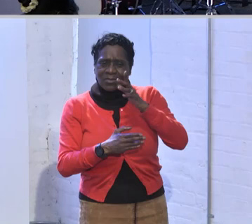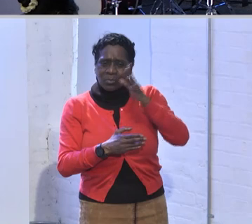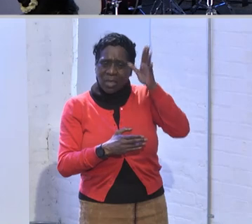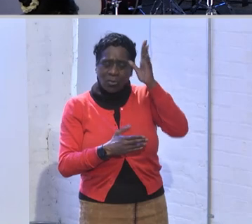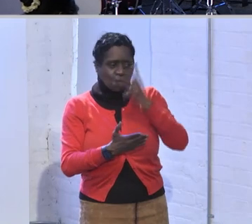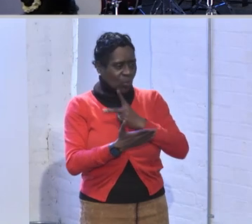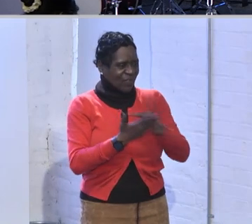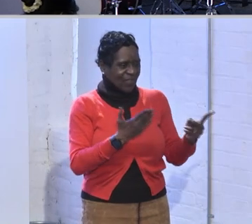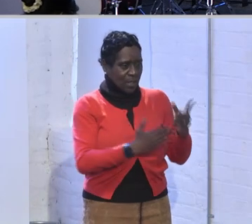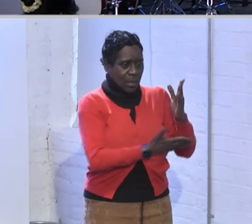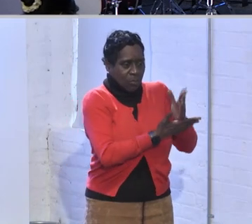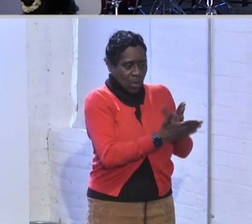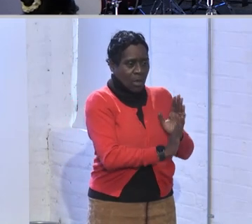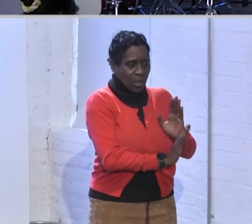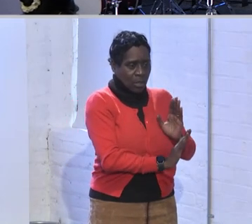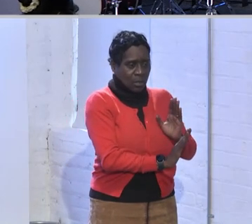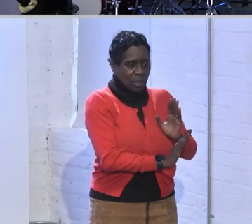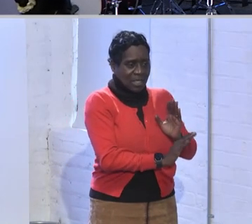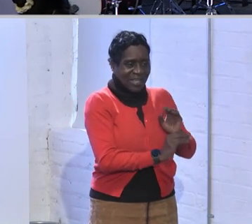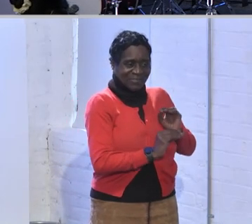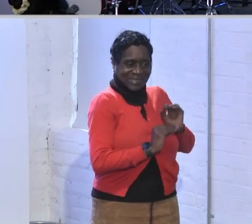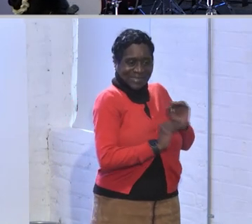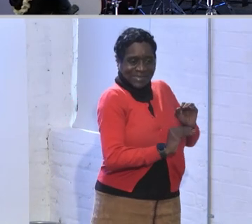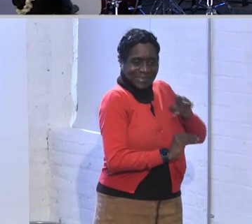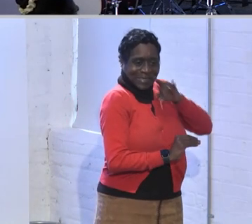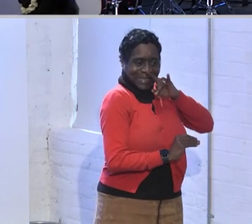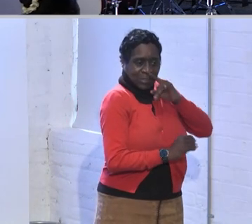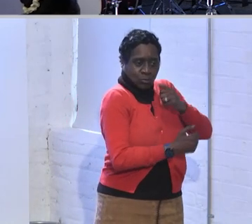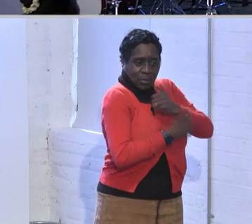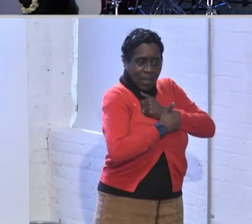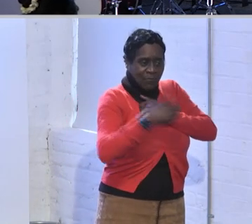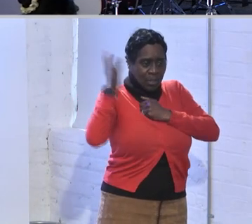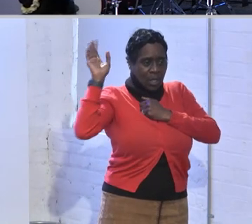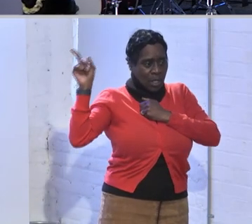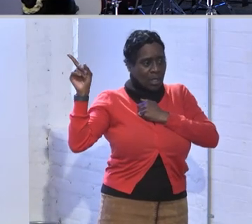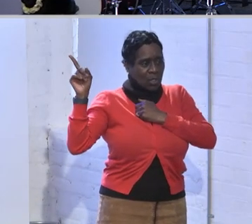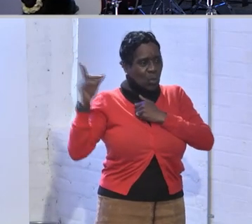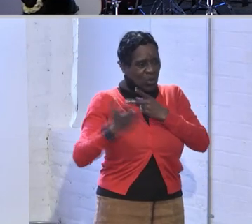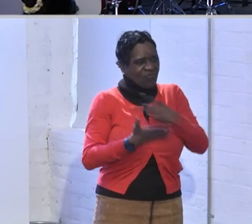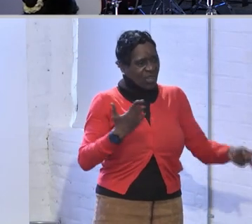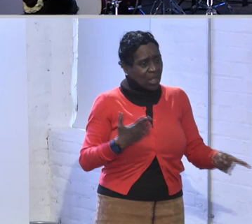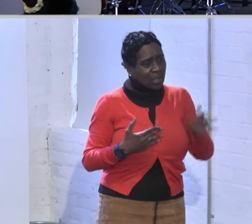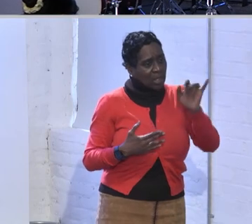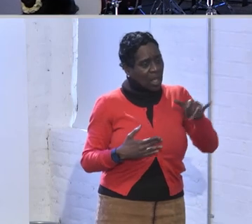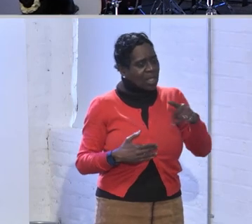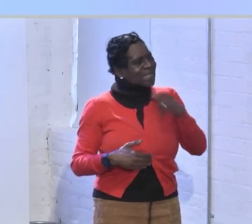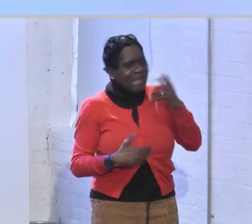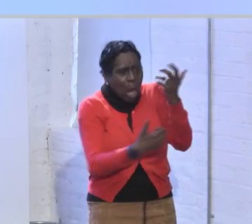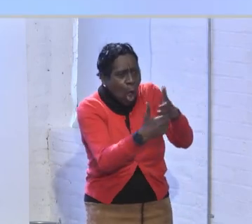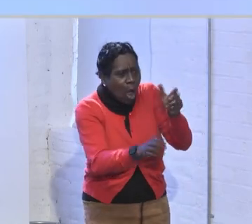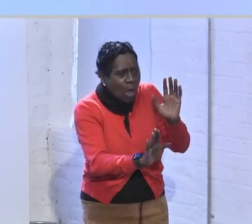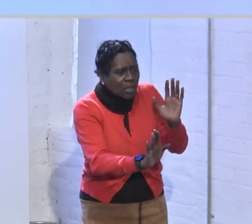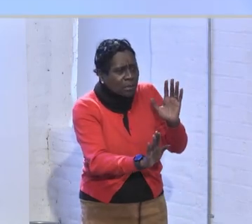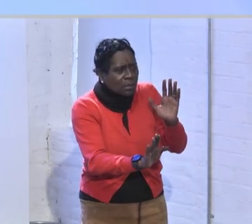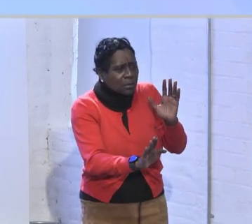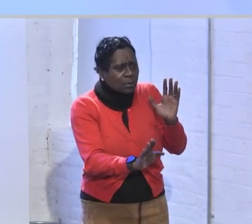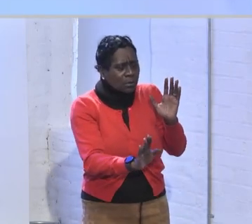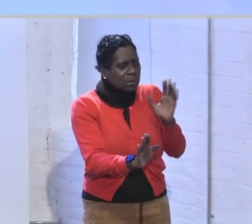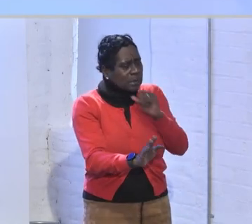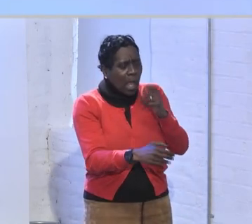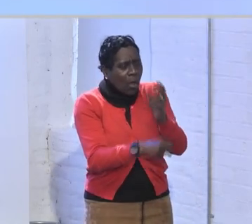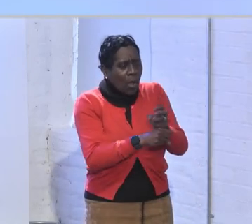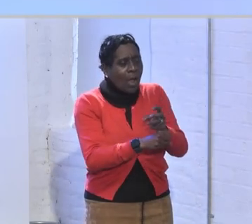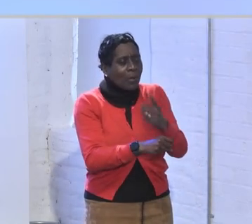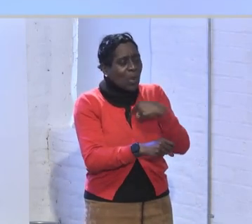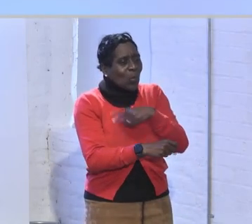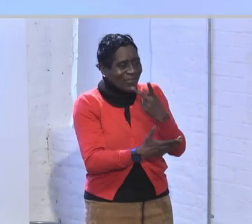parents. It's in the area of teaching our kids to love God. It's not as hard as we think. I don't think it's rocket science.